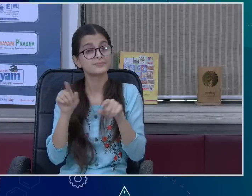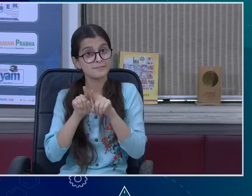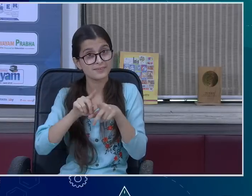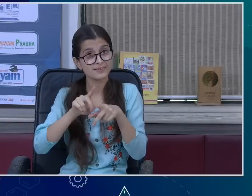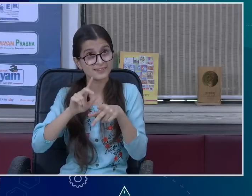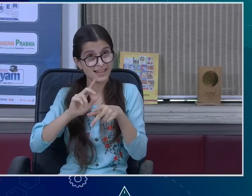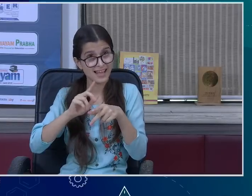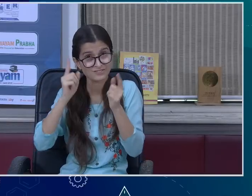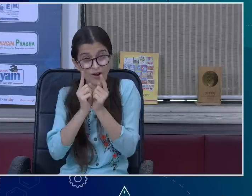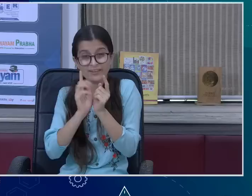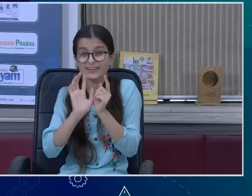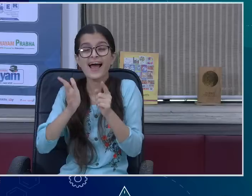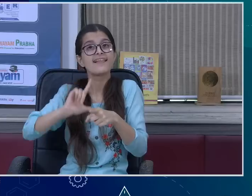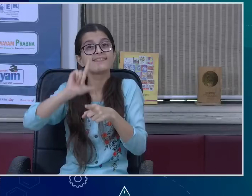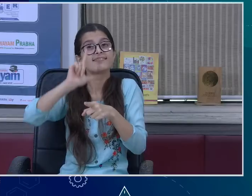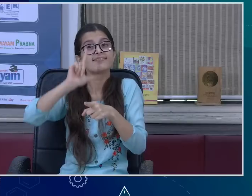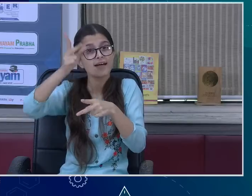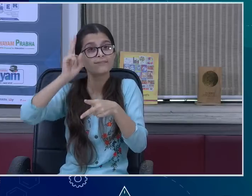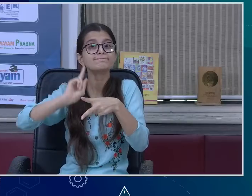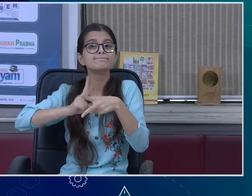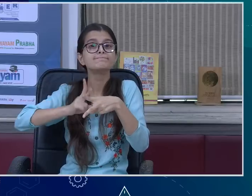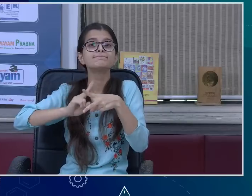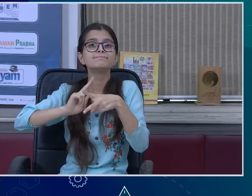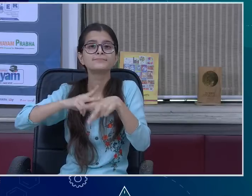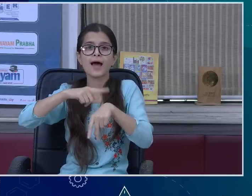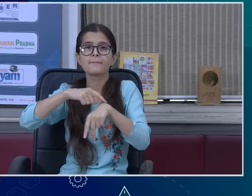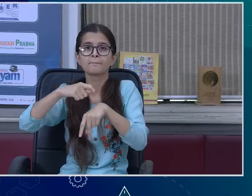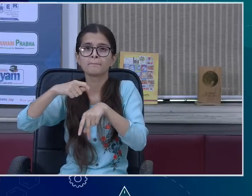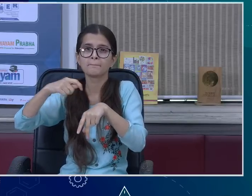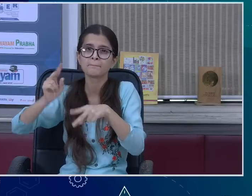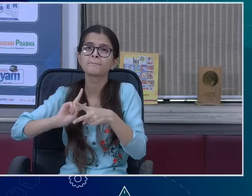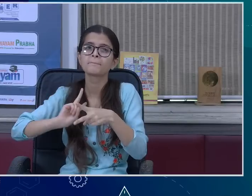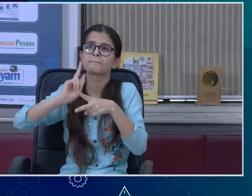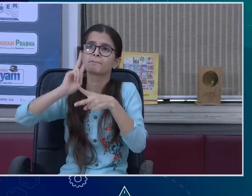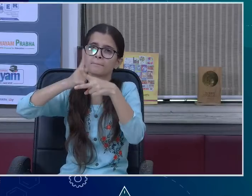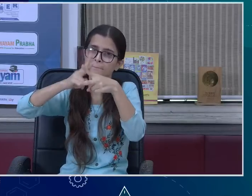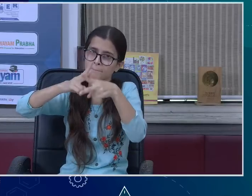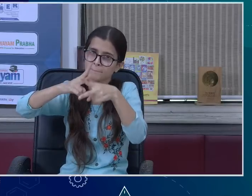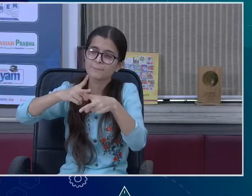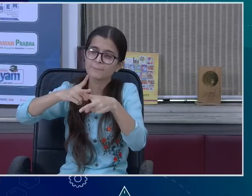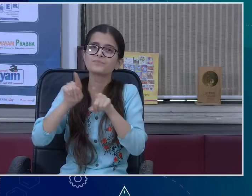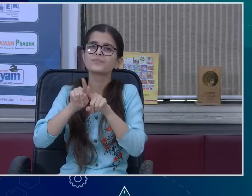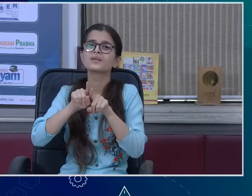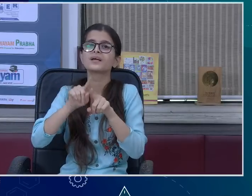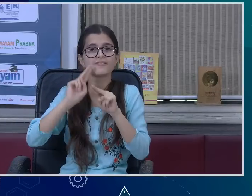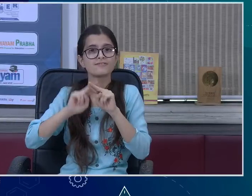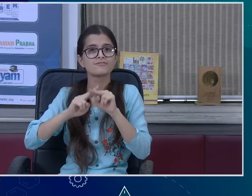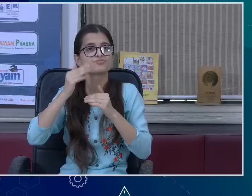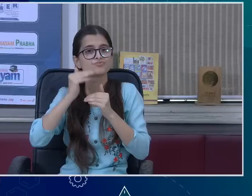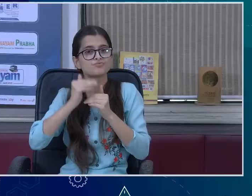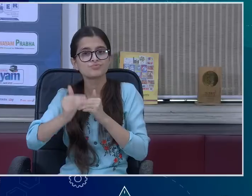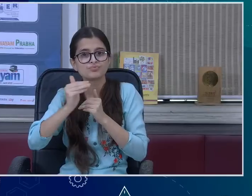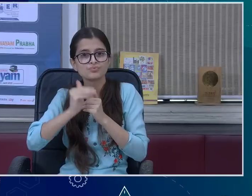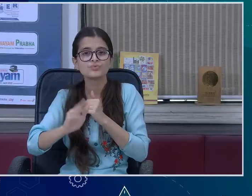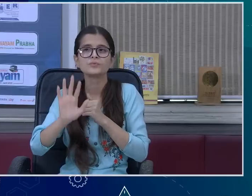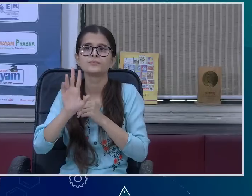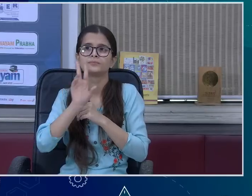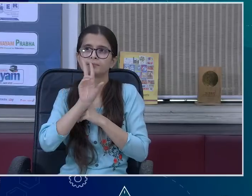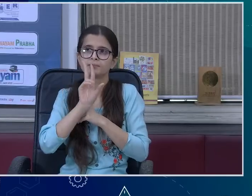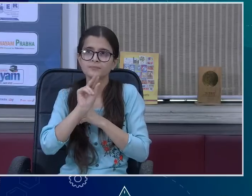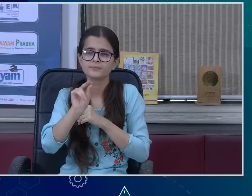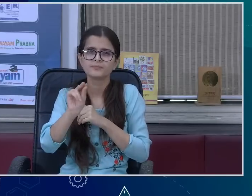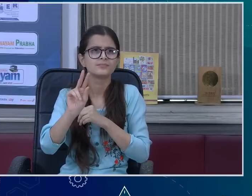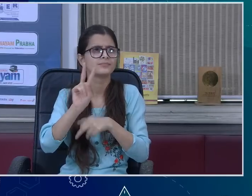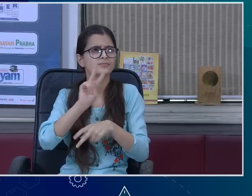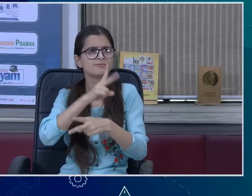longer duration. When the input is there, sound or anything, see that I am continuously speaking, that the audience have to keep all